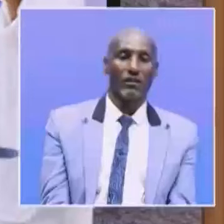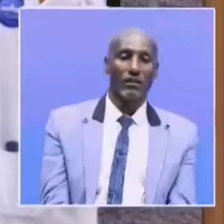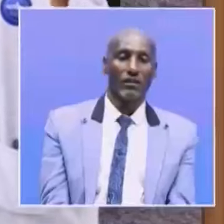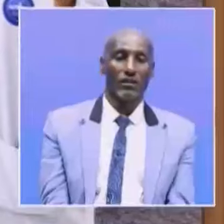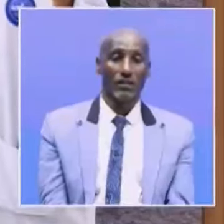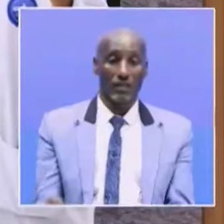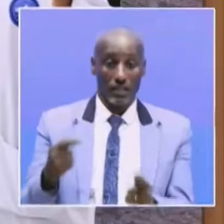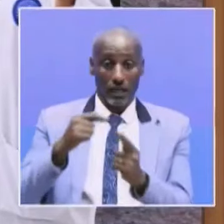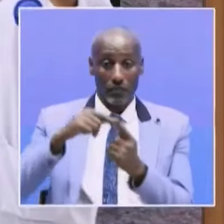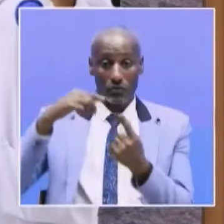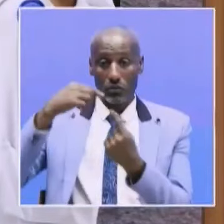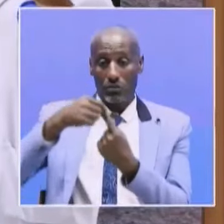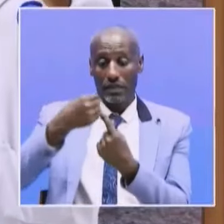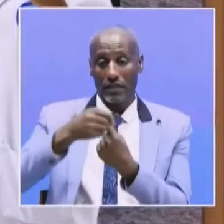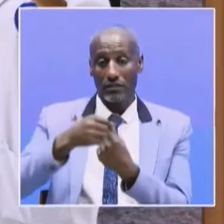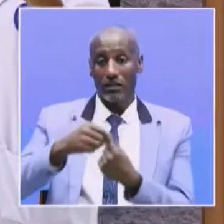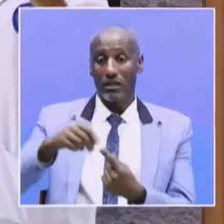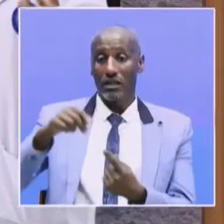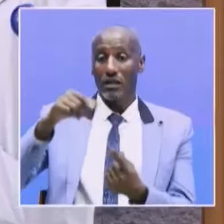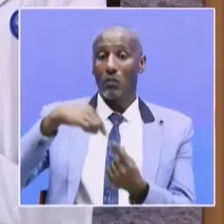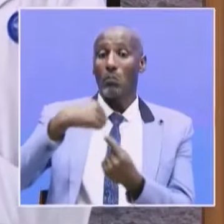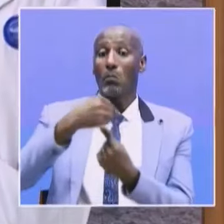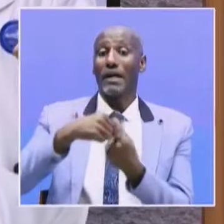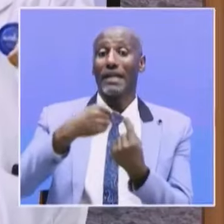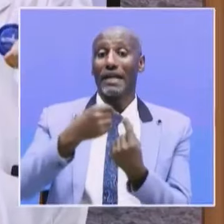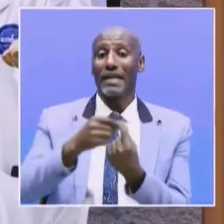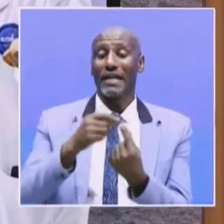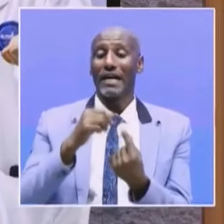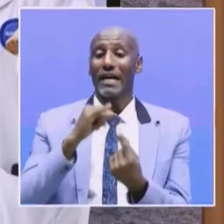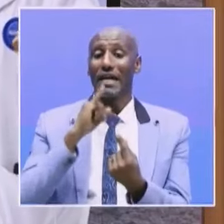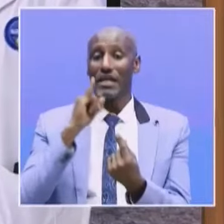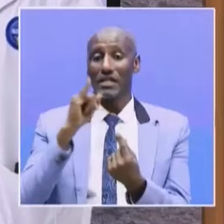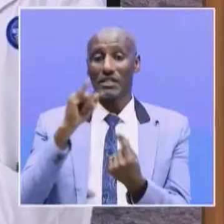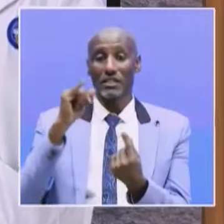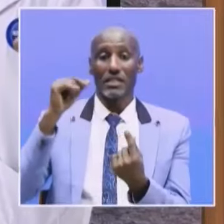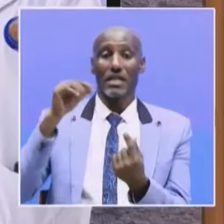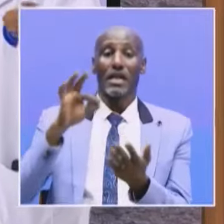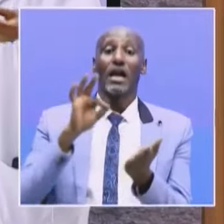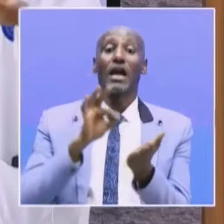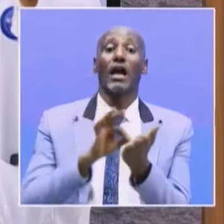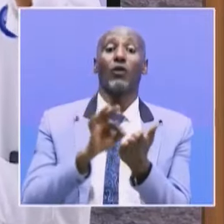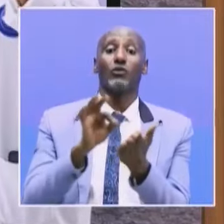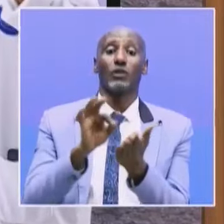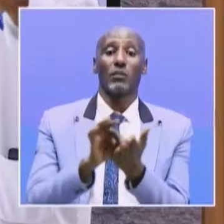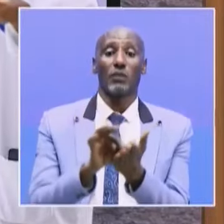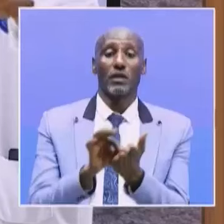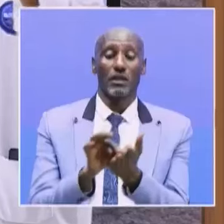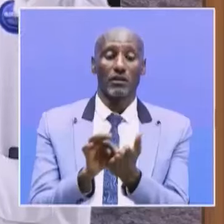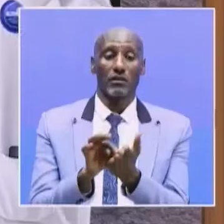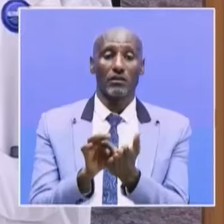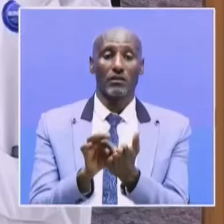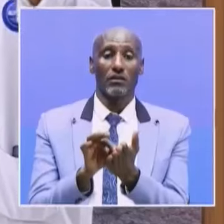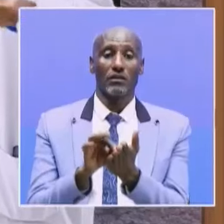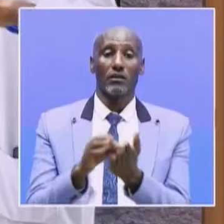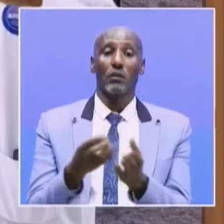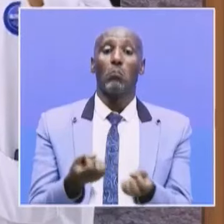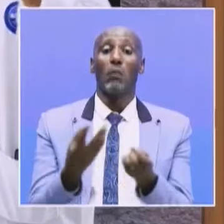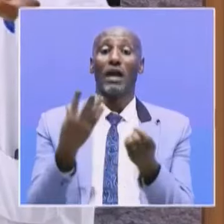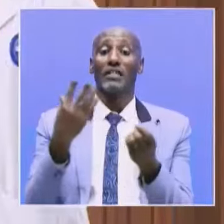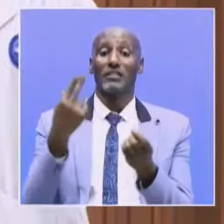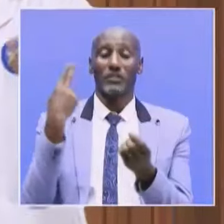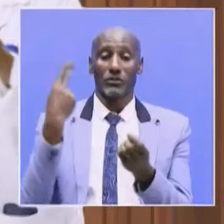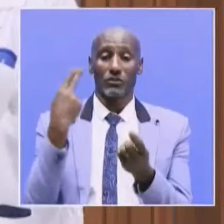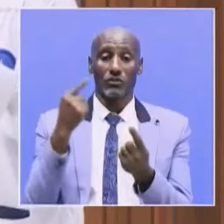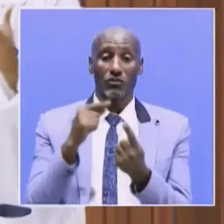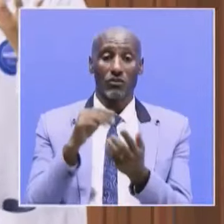to banana, banana is countable noun. We can't use much because much used to uncountable